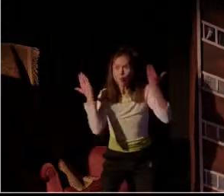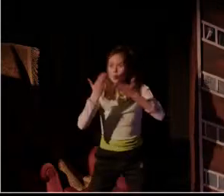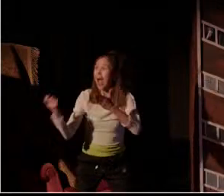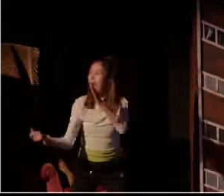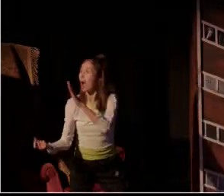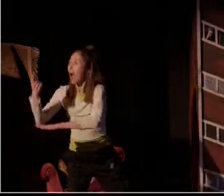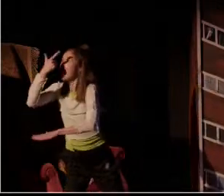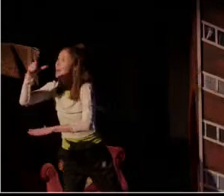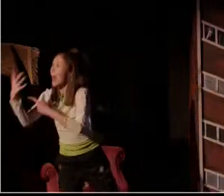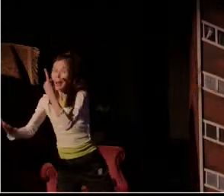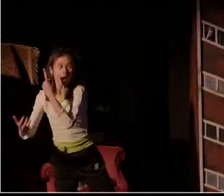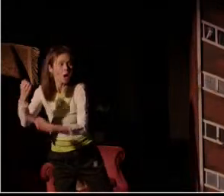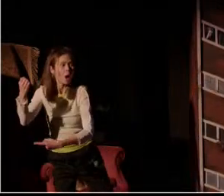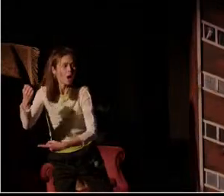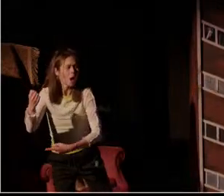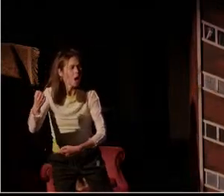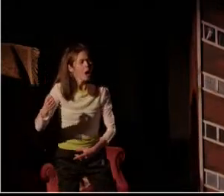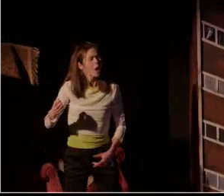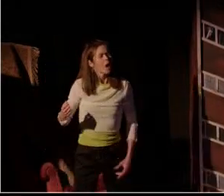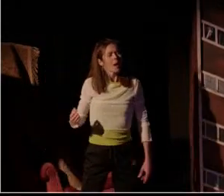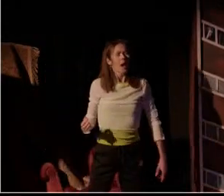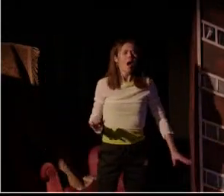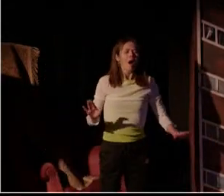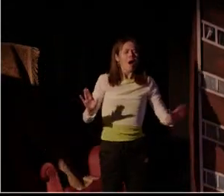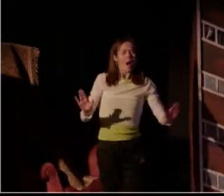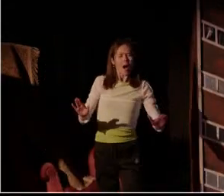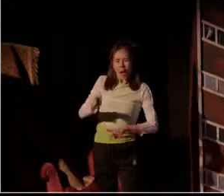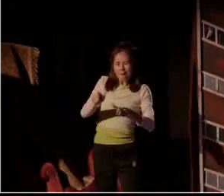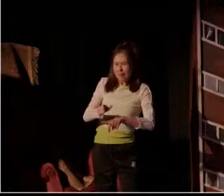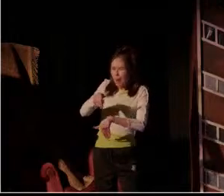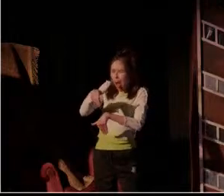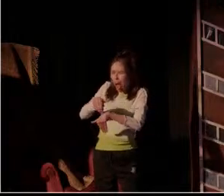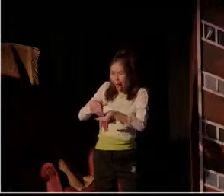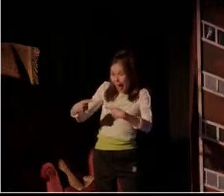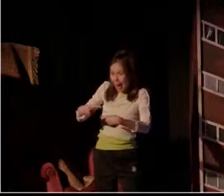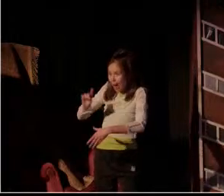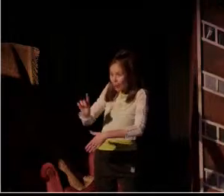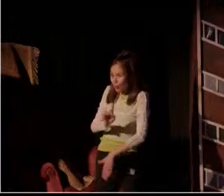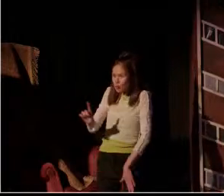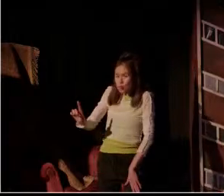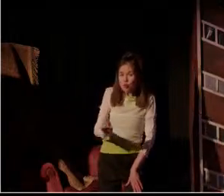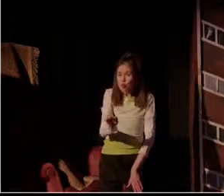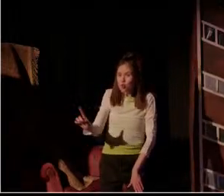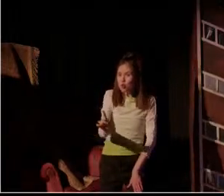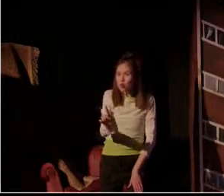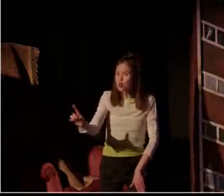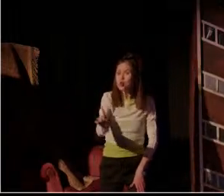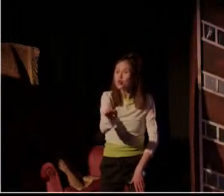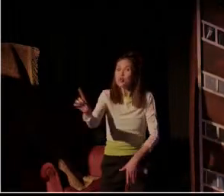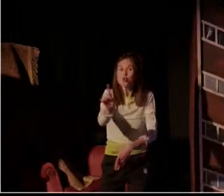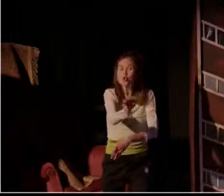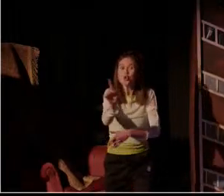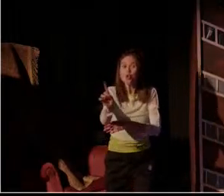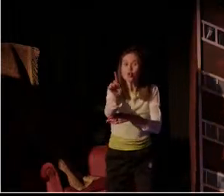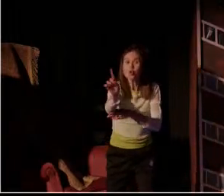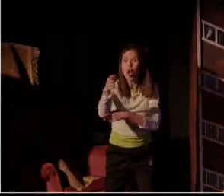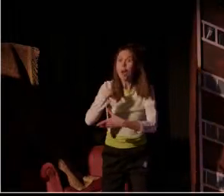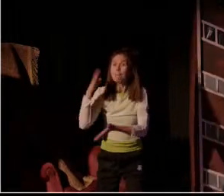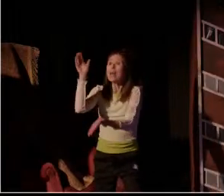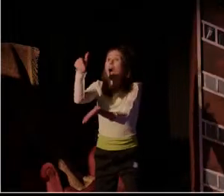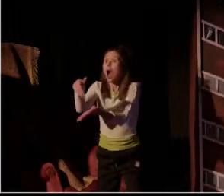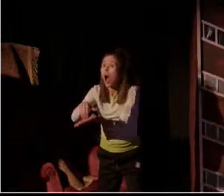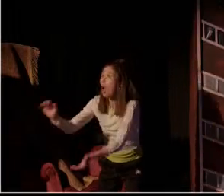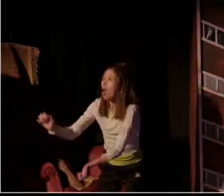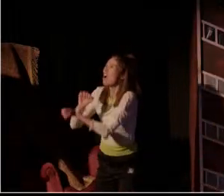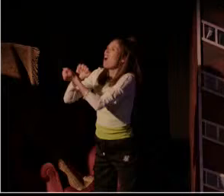right. If outlaws wander free to live, and over common folk run riot, then my account I'll gladly give, and in the jail